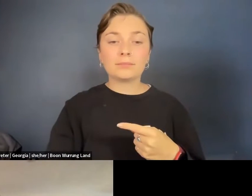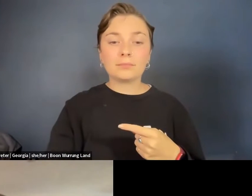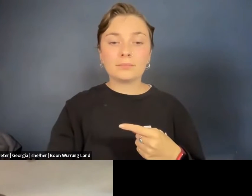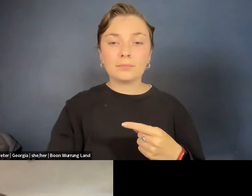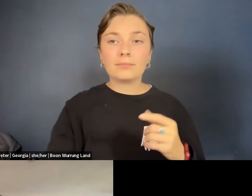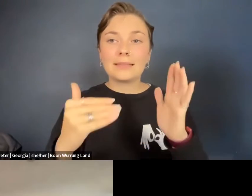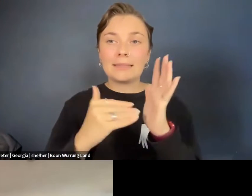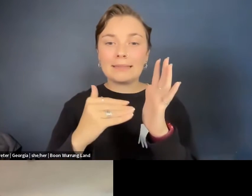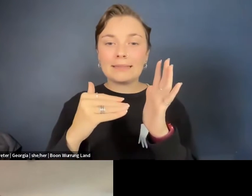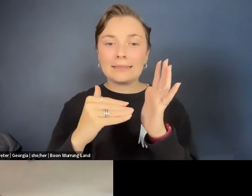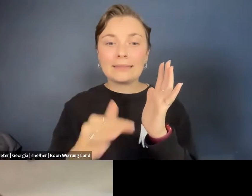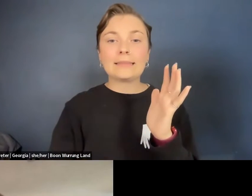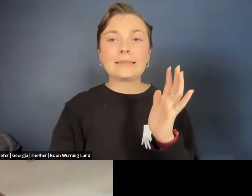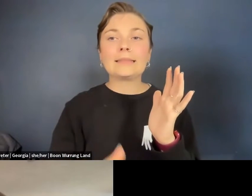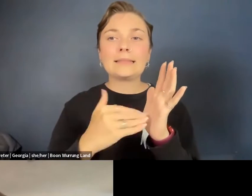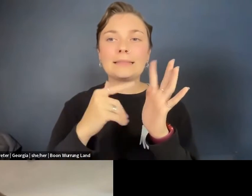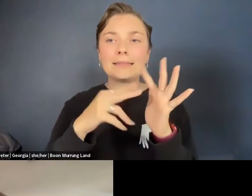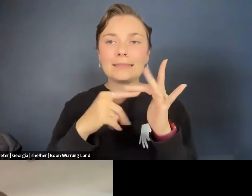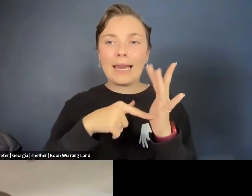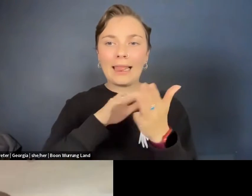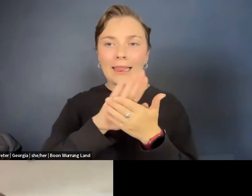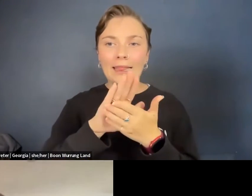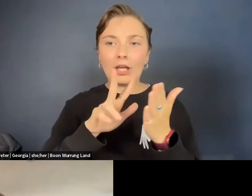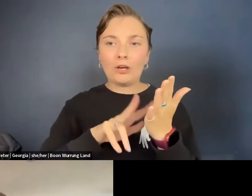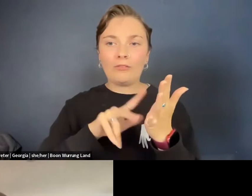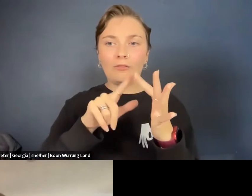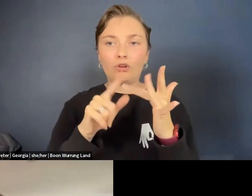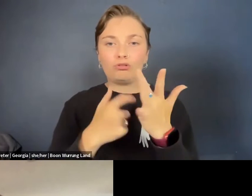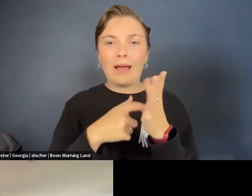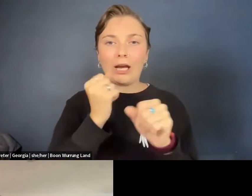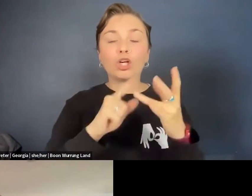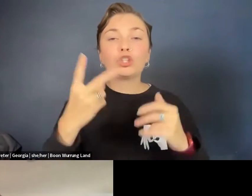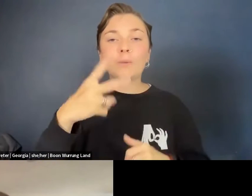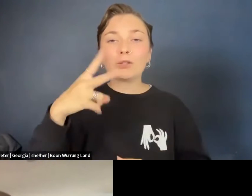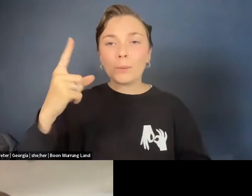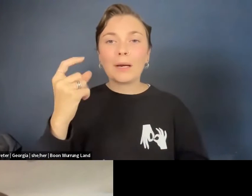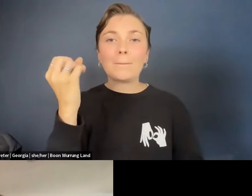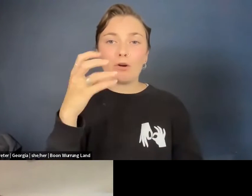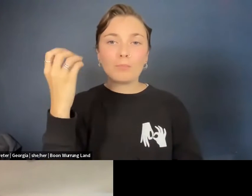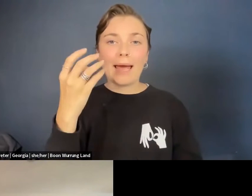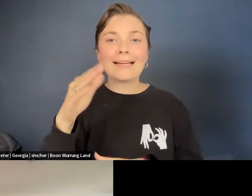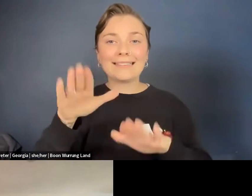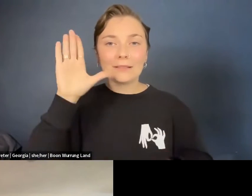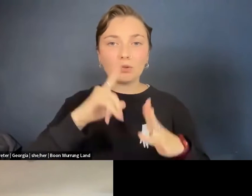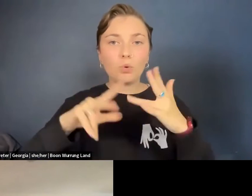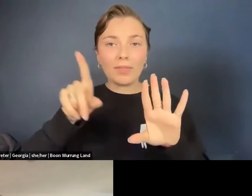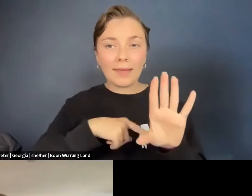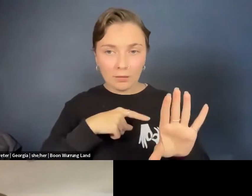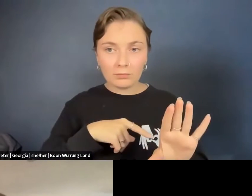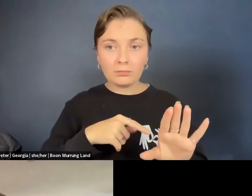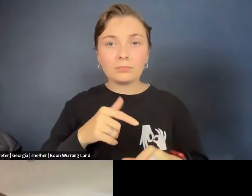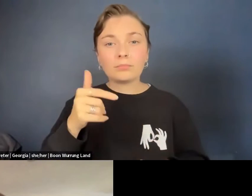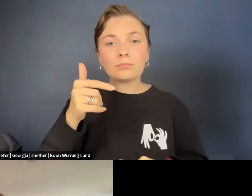Zenith Virago, who is the 2021 Byron Bay Citizen of the Year, an